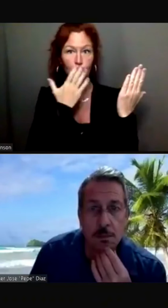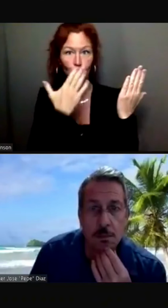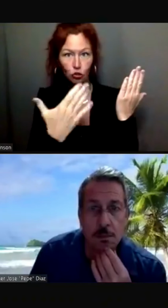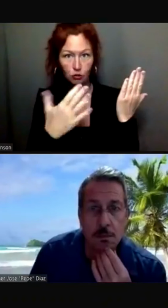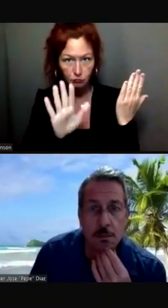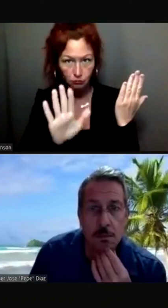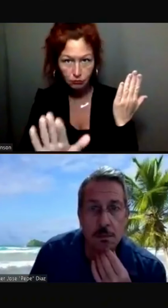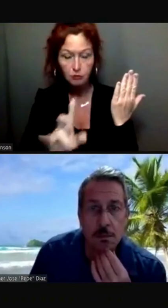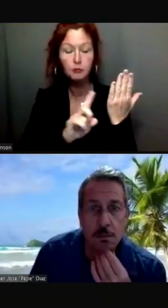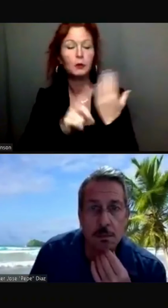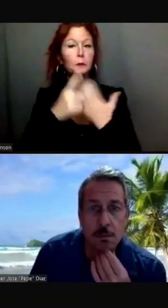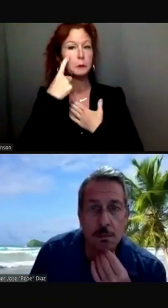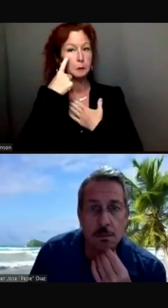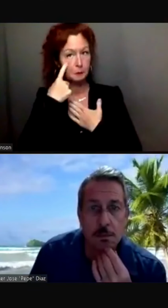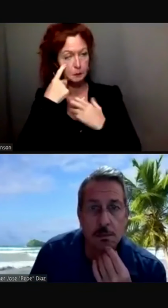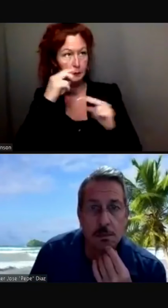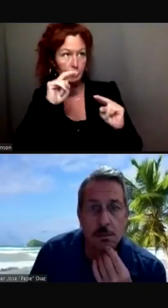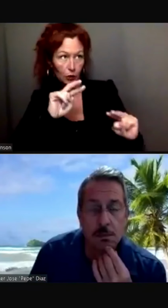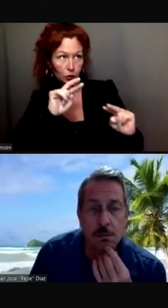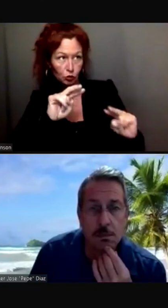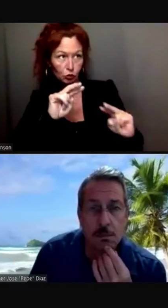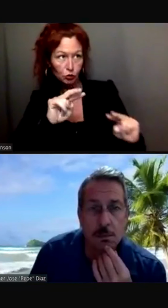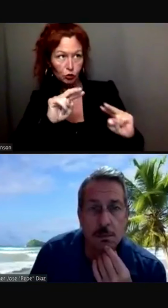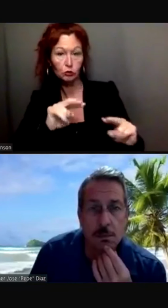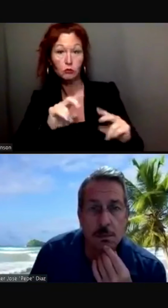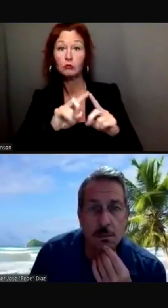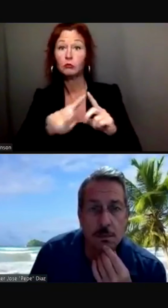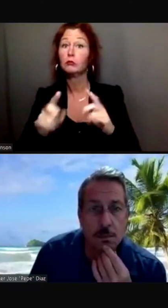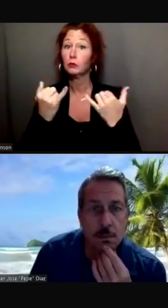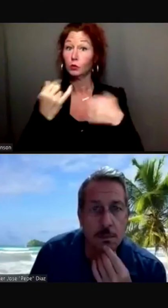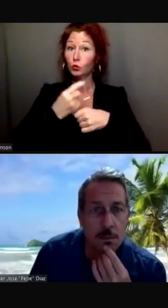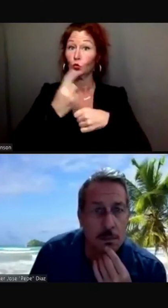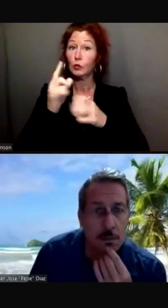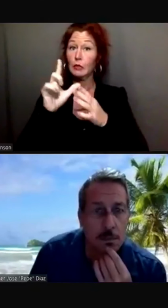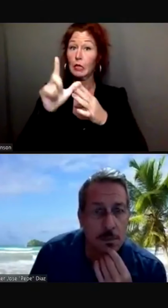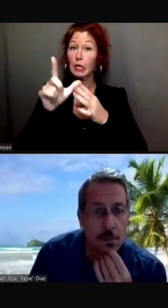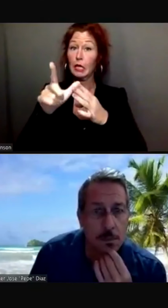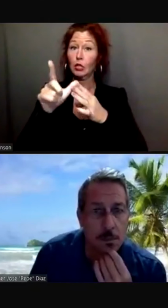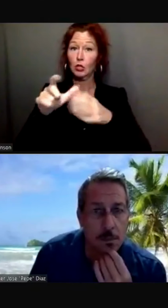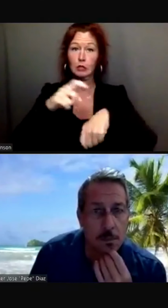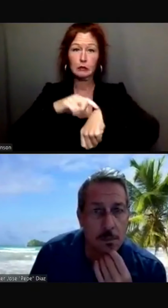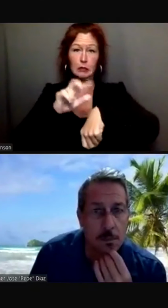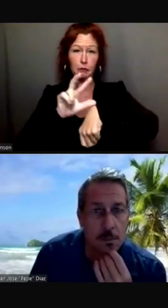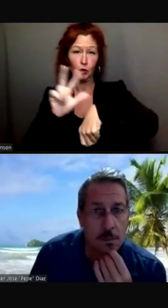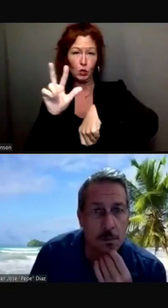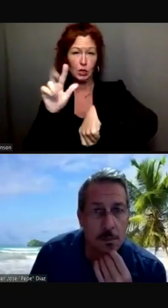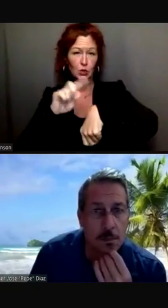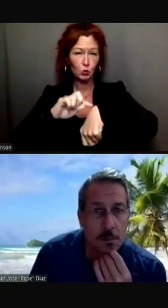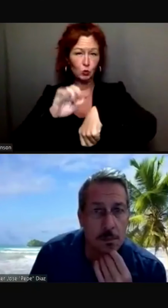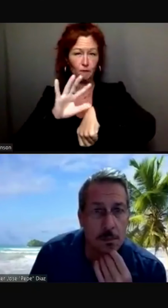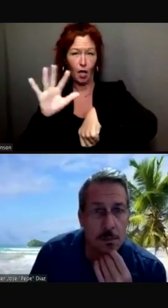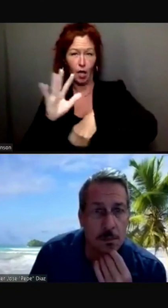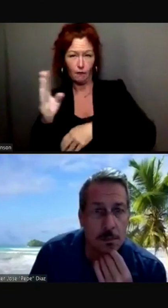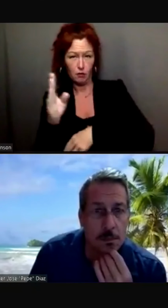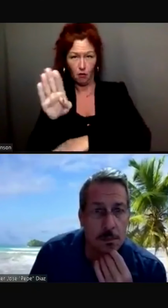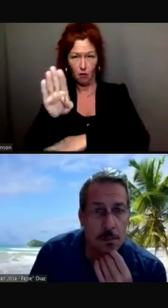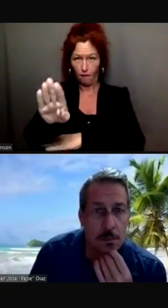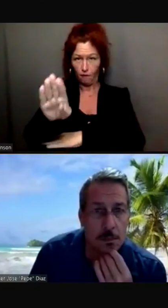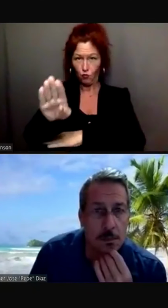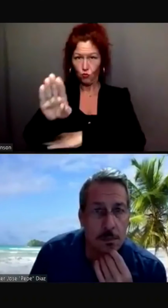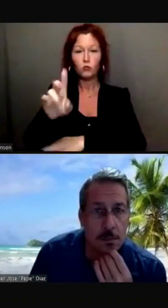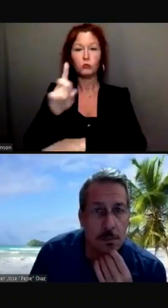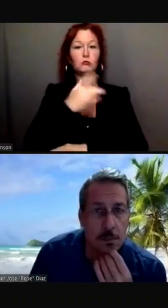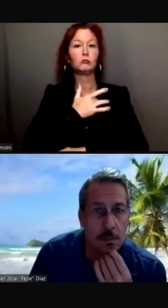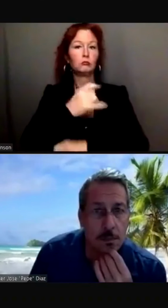We're going to feel strong winds and get heavy rain today, particularly between 3 and 5 along our coast, lasting throughout